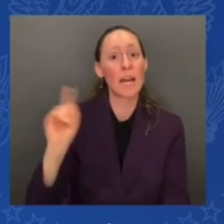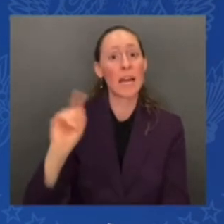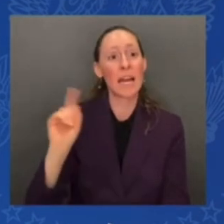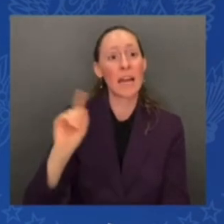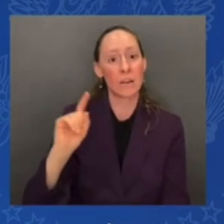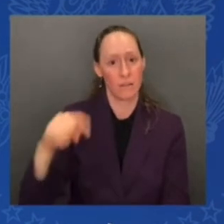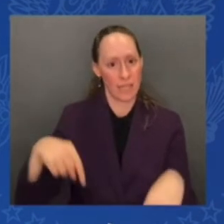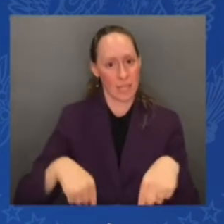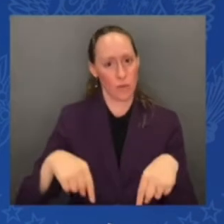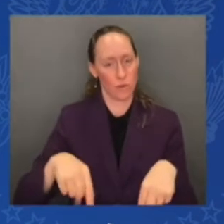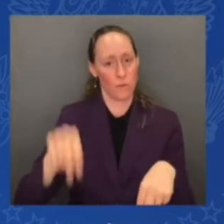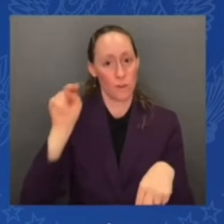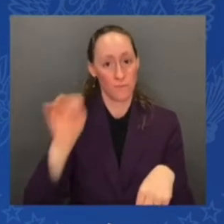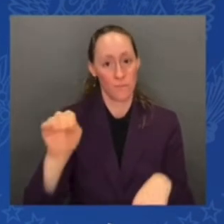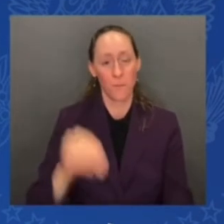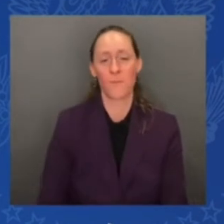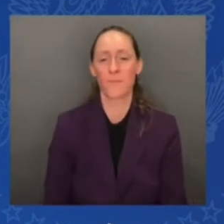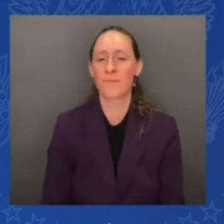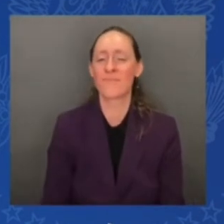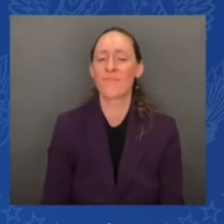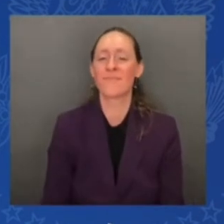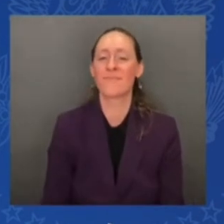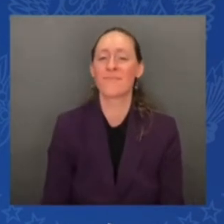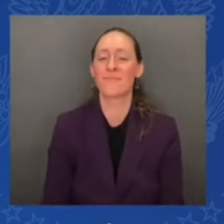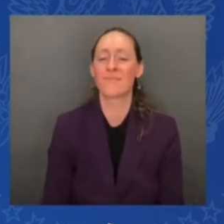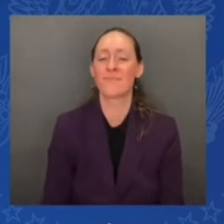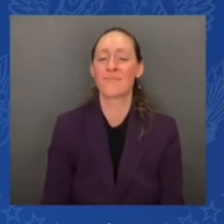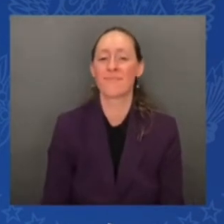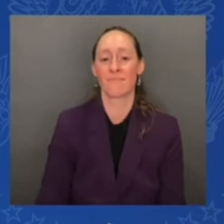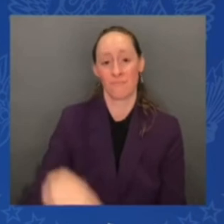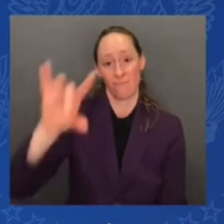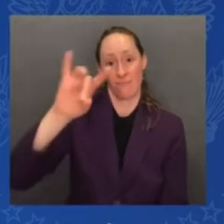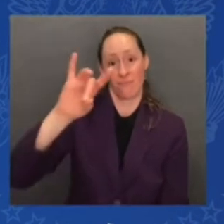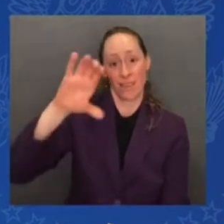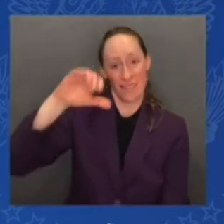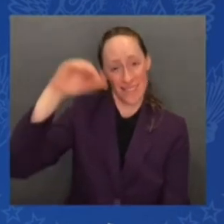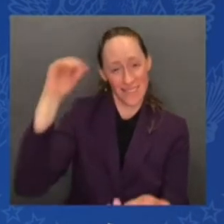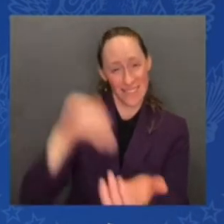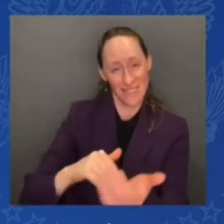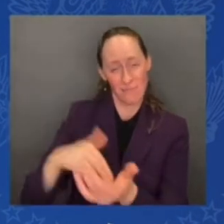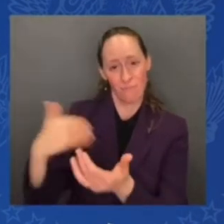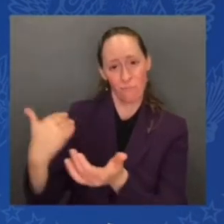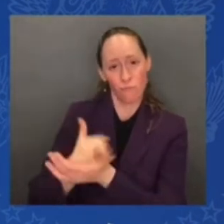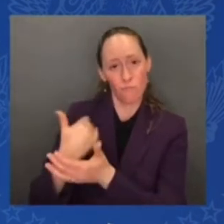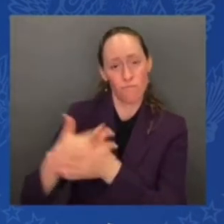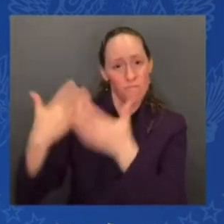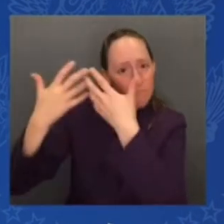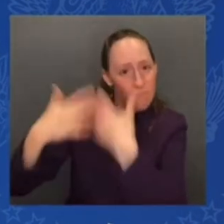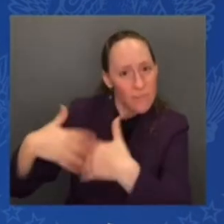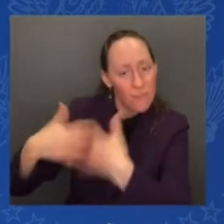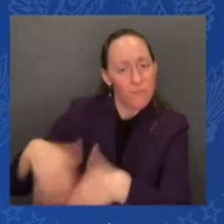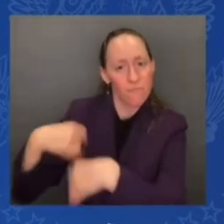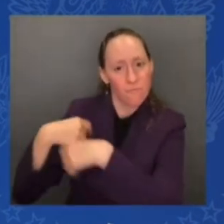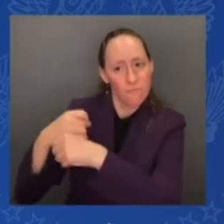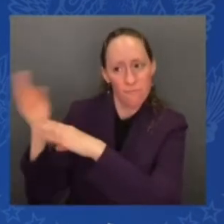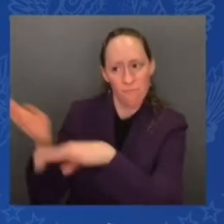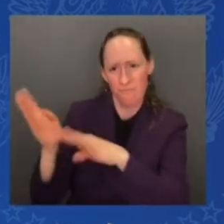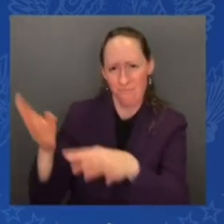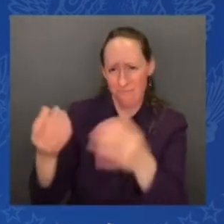800,000 manufacturing jobs nationwide. 800,000. None of you are tired of hearing me say this, but where is it